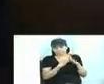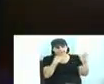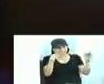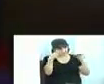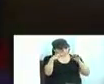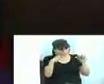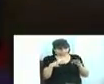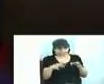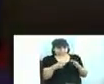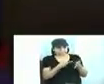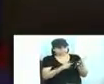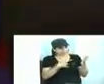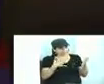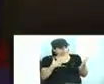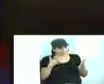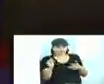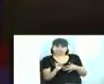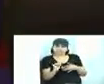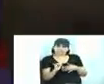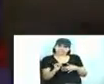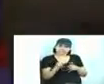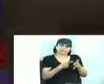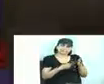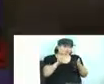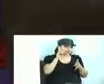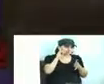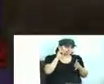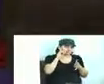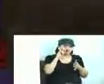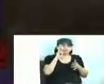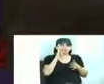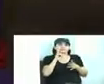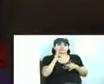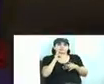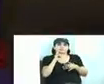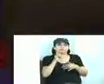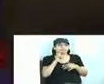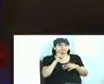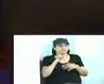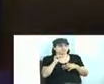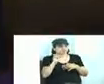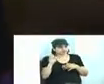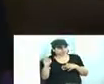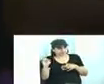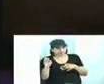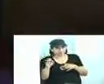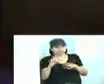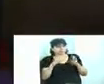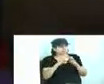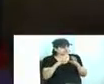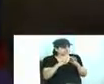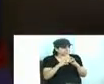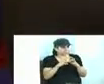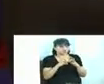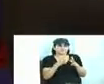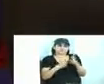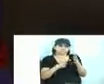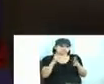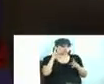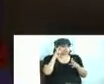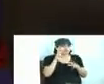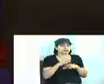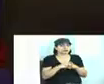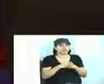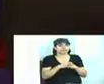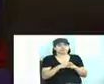asks us, what did it feel like, and what were you thinking? And as you, like, lined up the ball on the tee, like, what did you focus on, and what were you thinking? And to